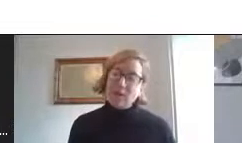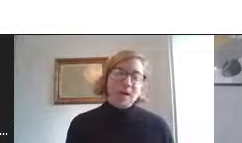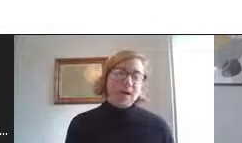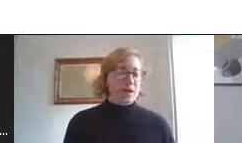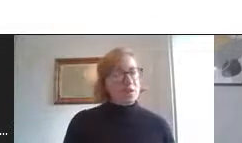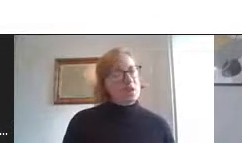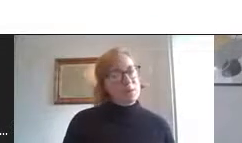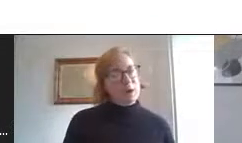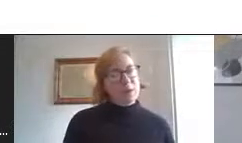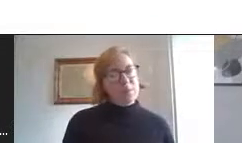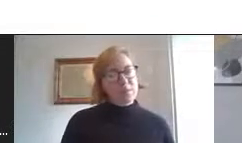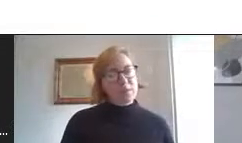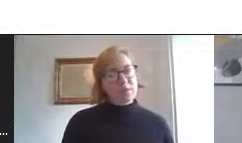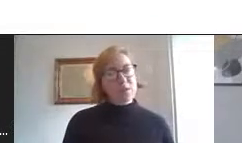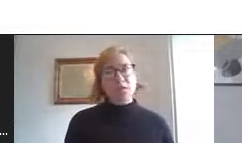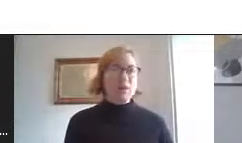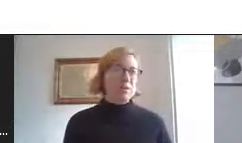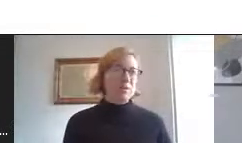oh well, if